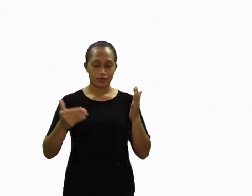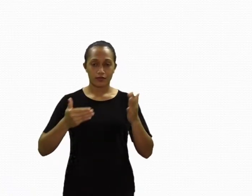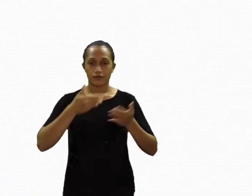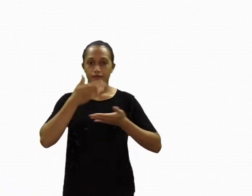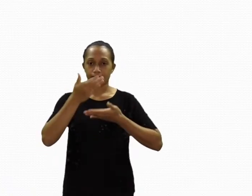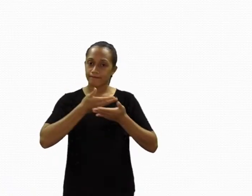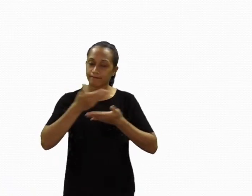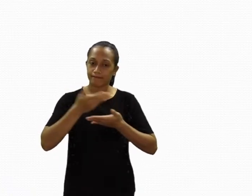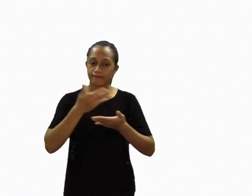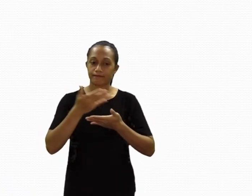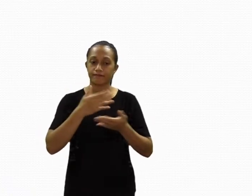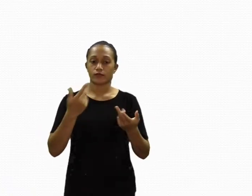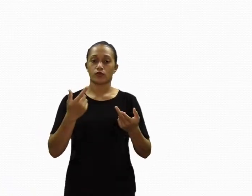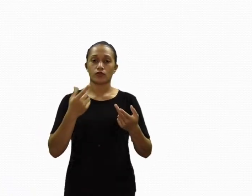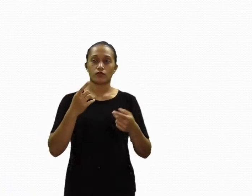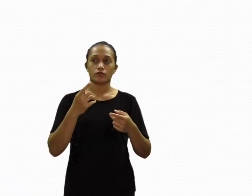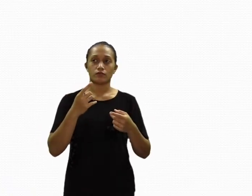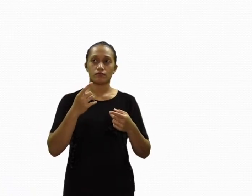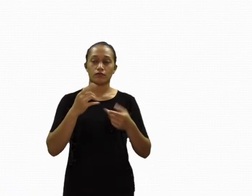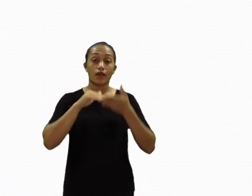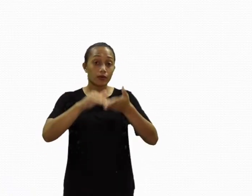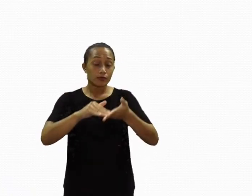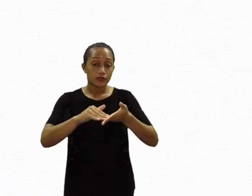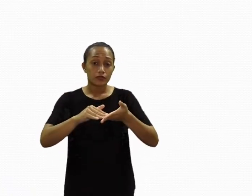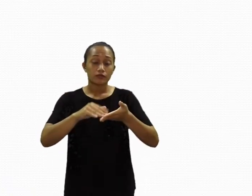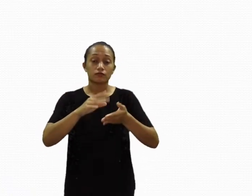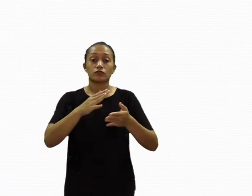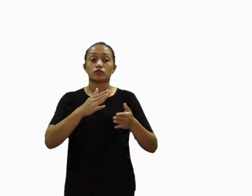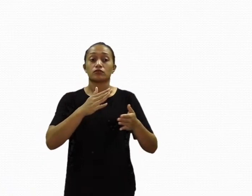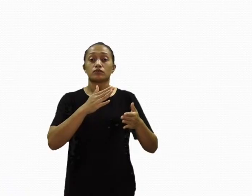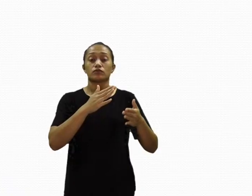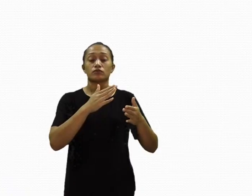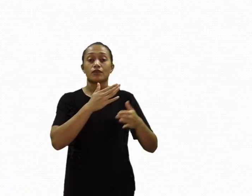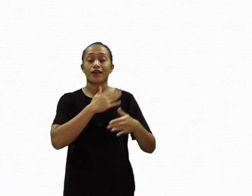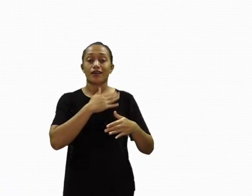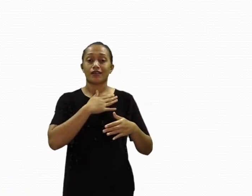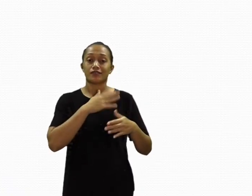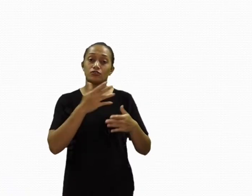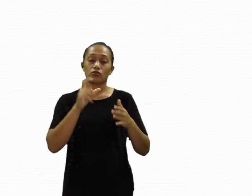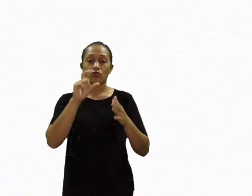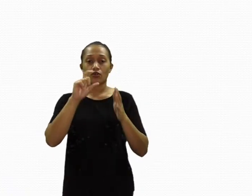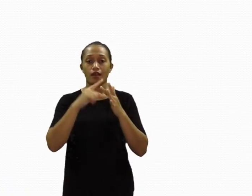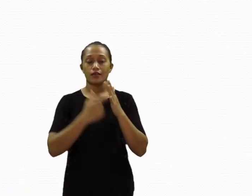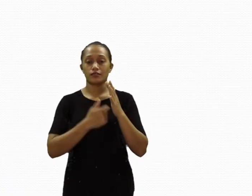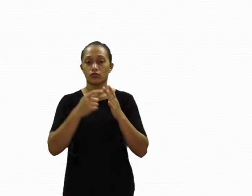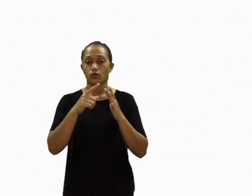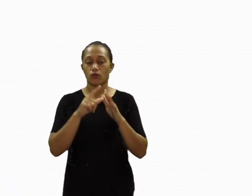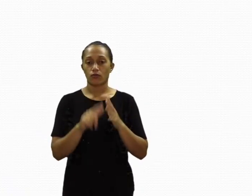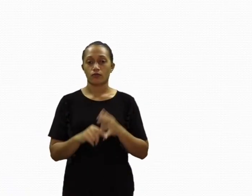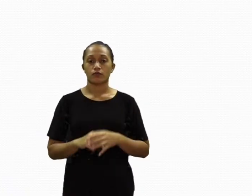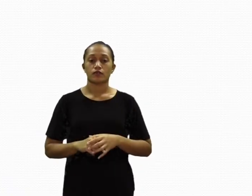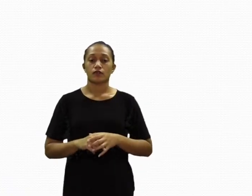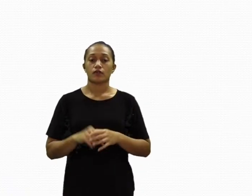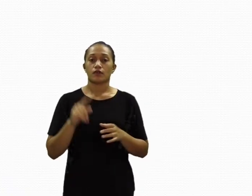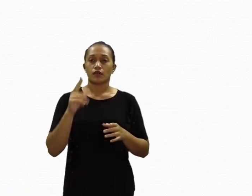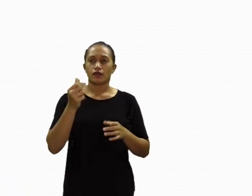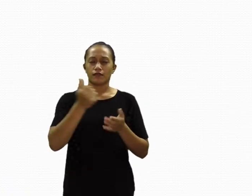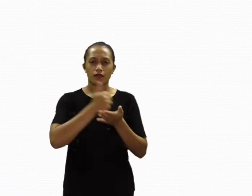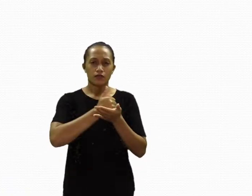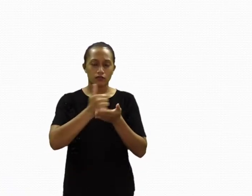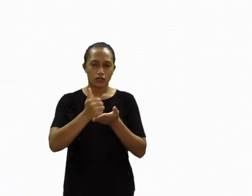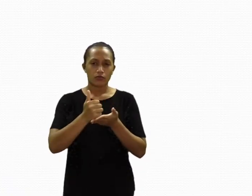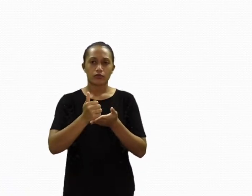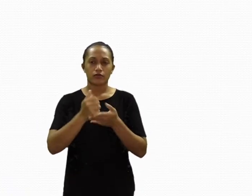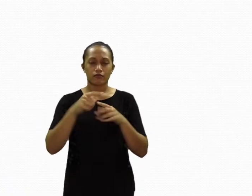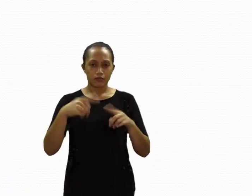effects or the benefits of exercise to cardio or the heart. There are a number of